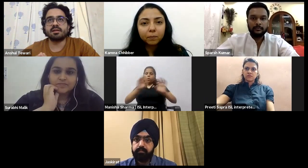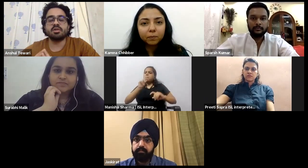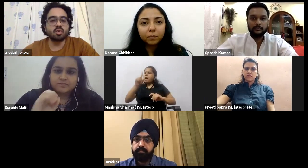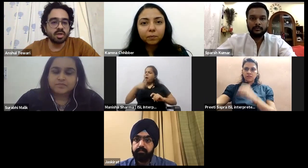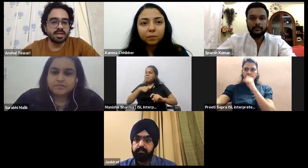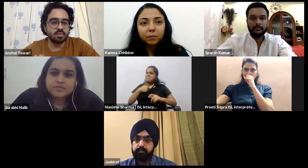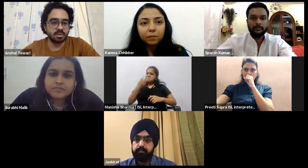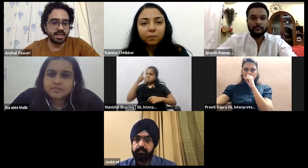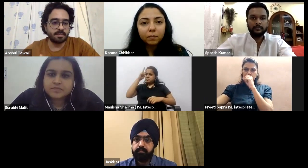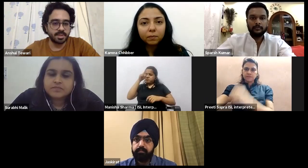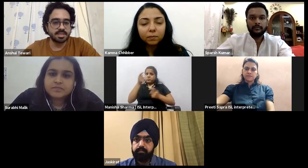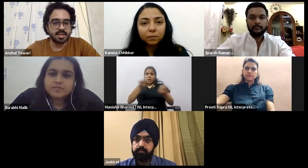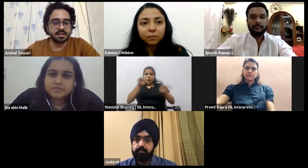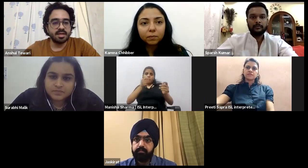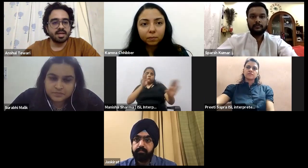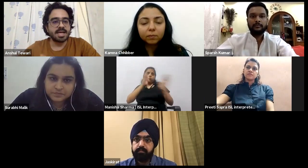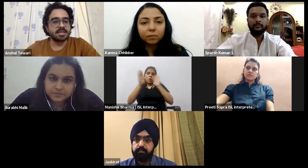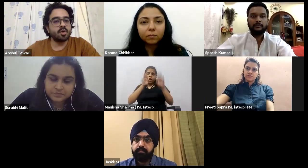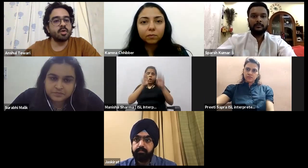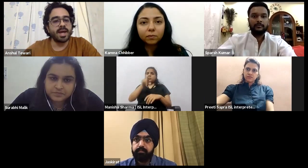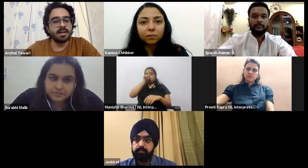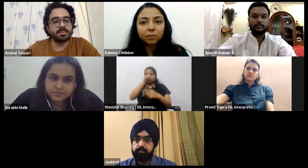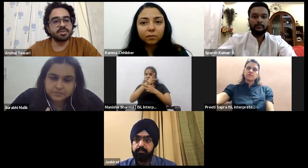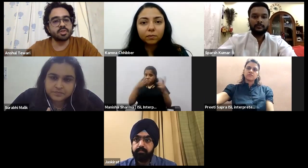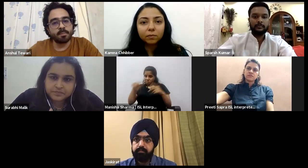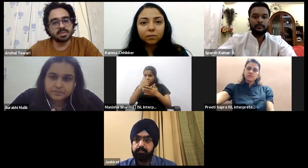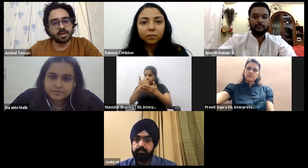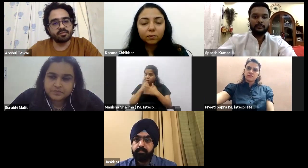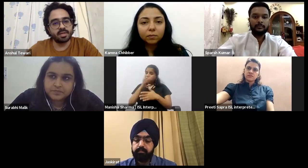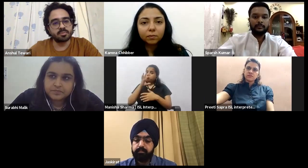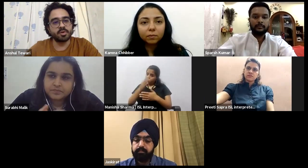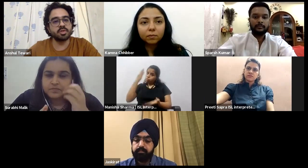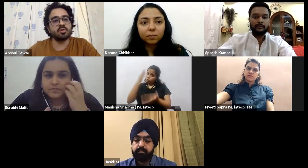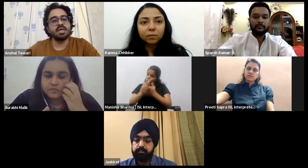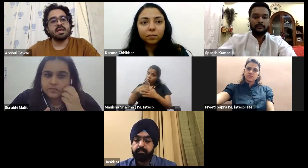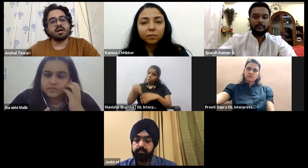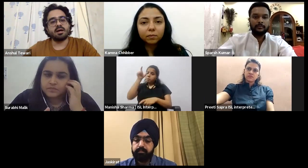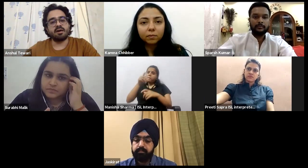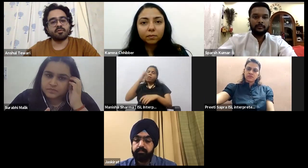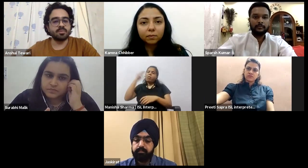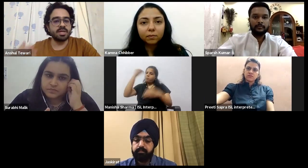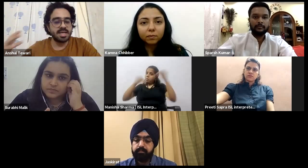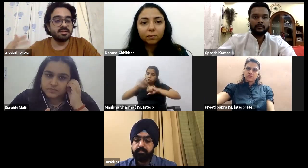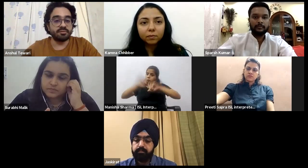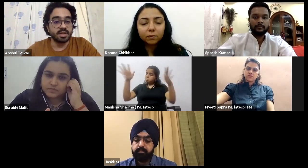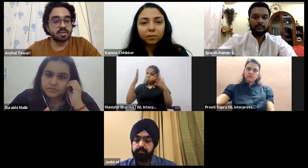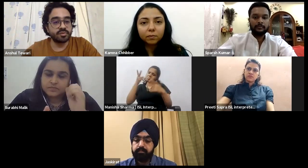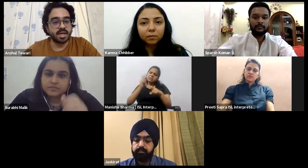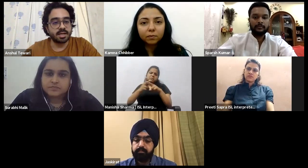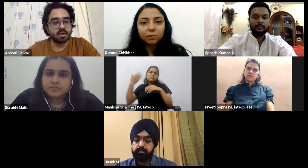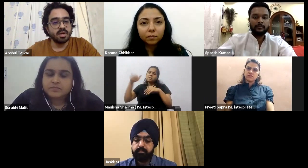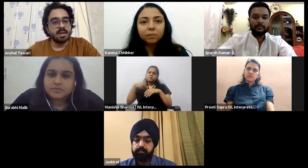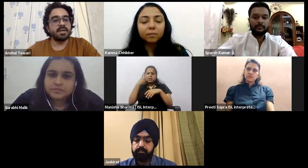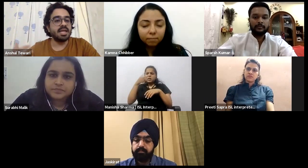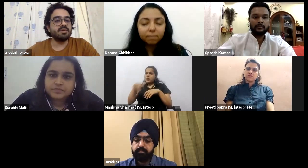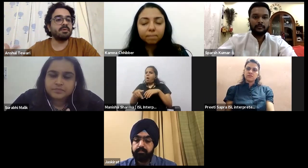whether controlling social media per se is actually going to help stop the spread of fake news, because of course we are seeing the worst of it